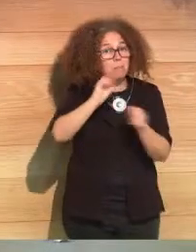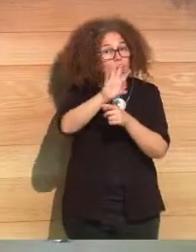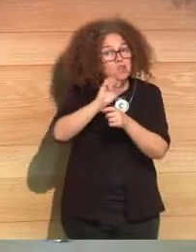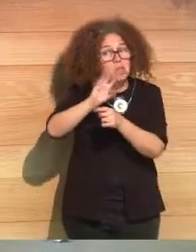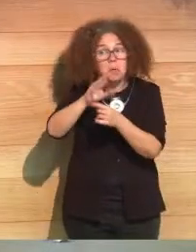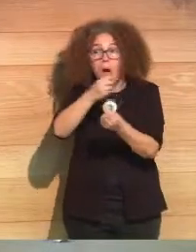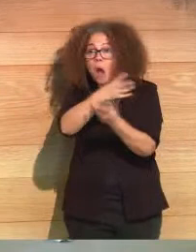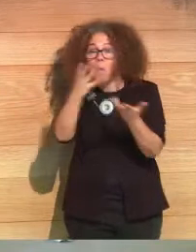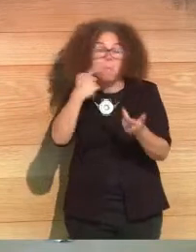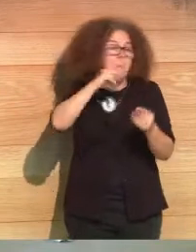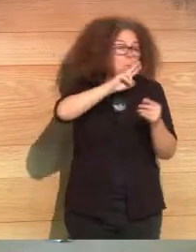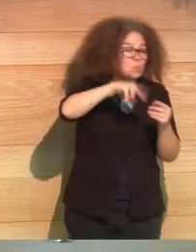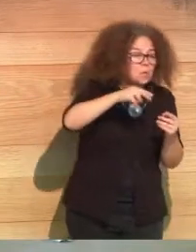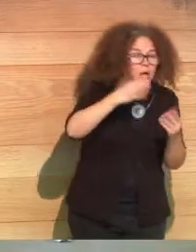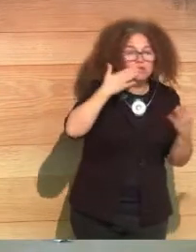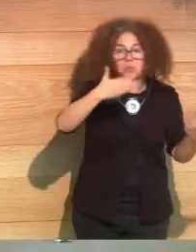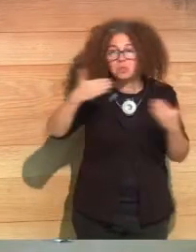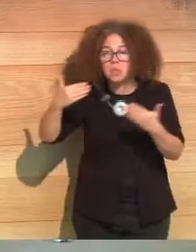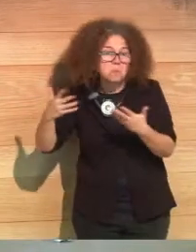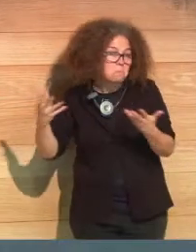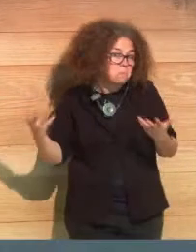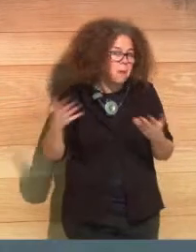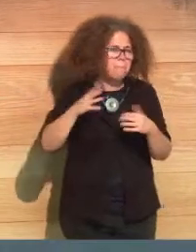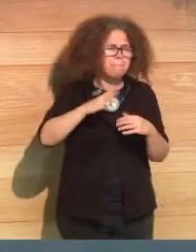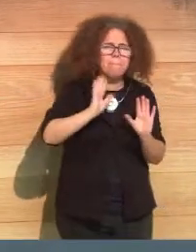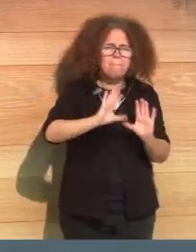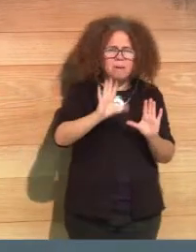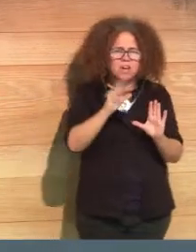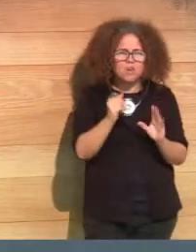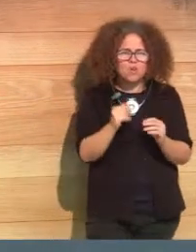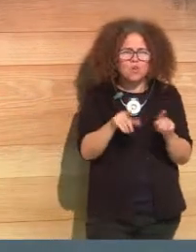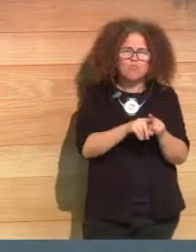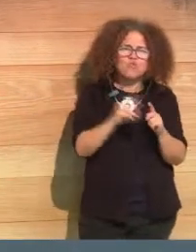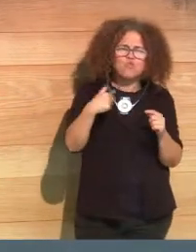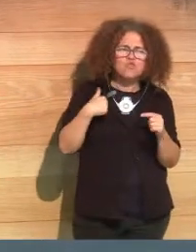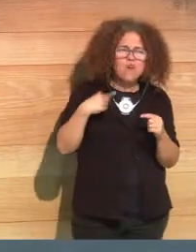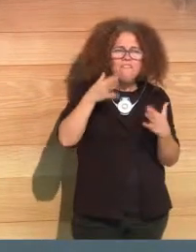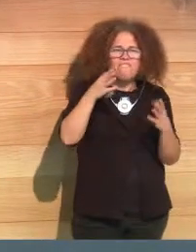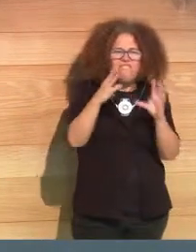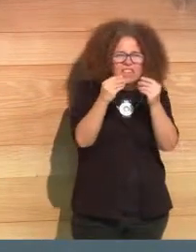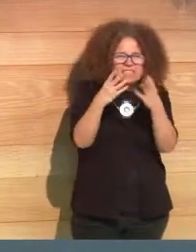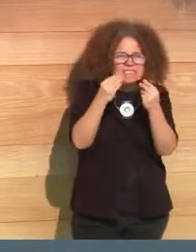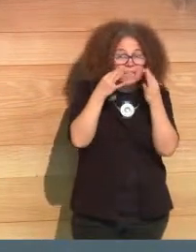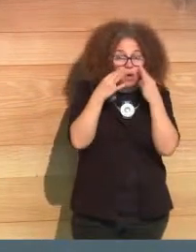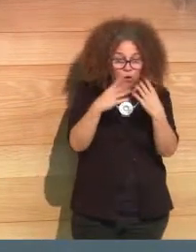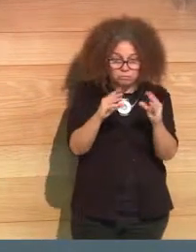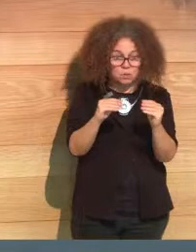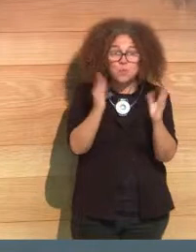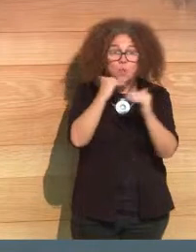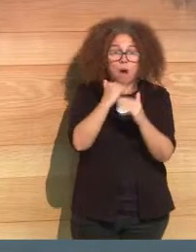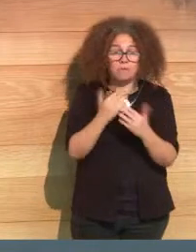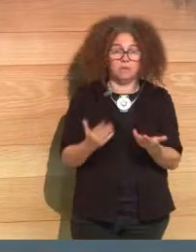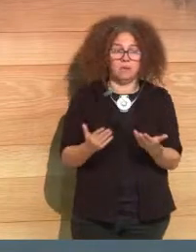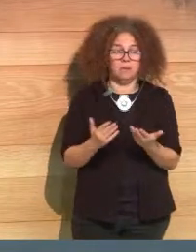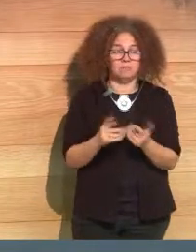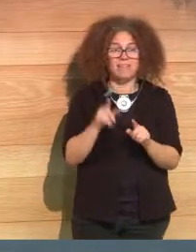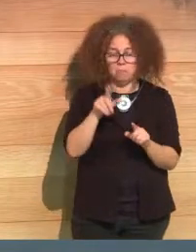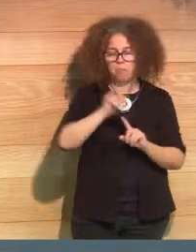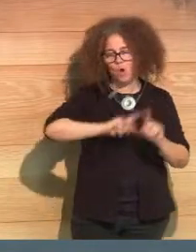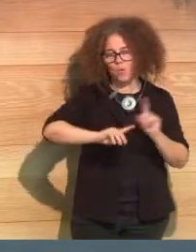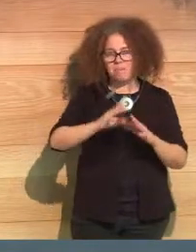or in an exhibition. But I would never sort of keep something physical. That's the problem with digital and virtual, is that you